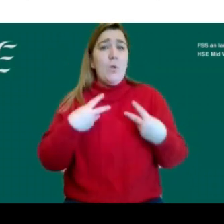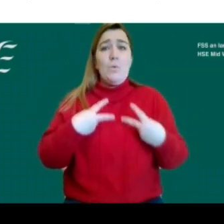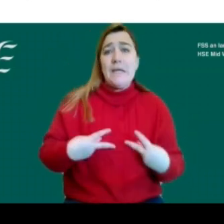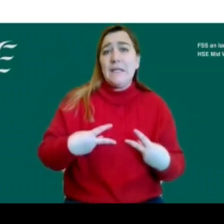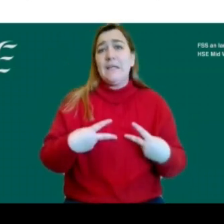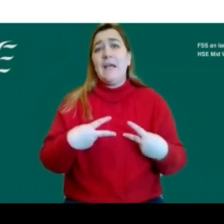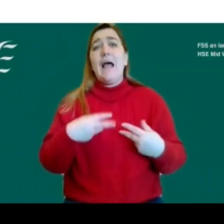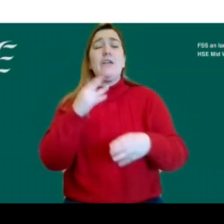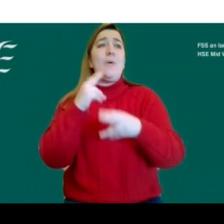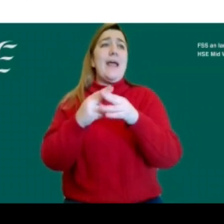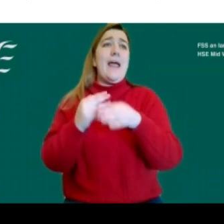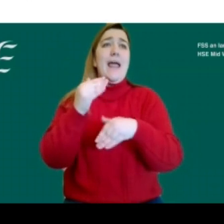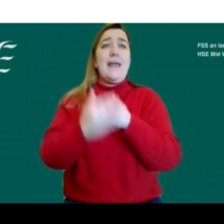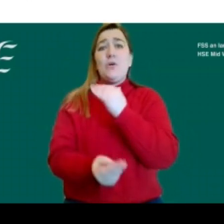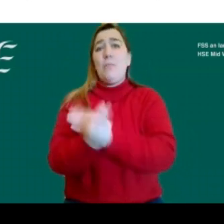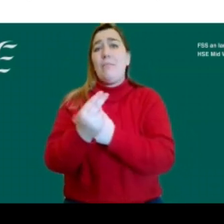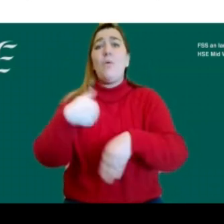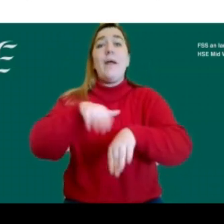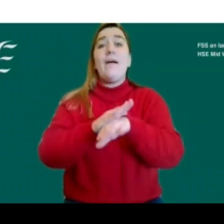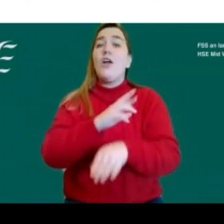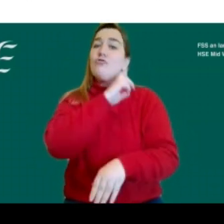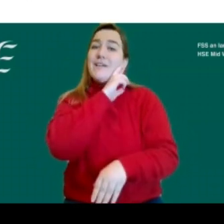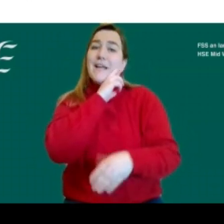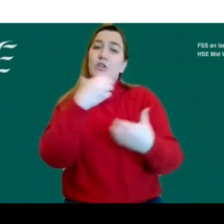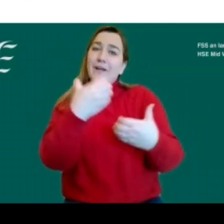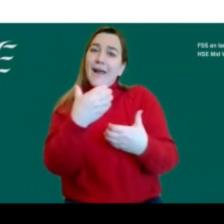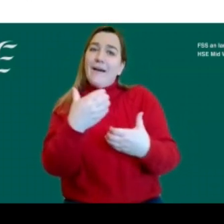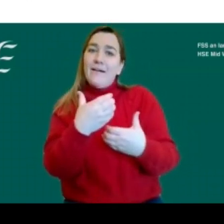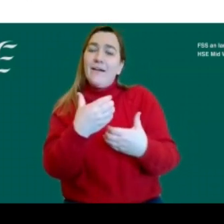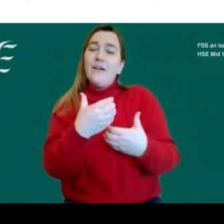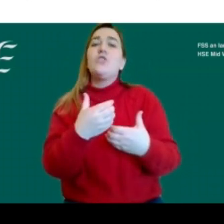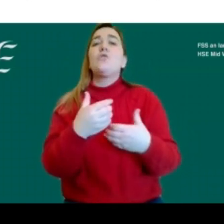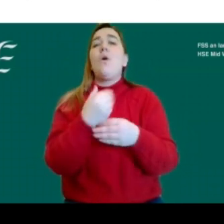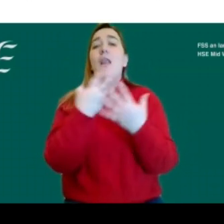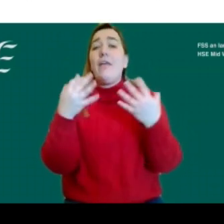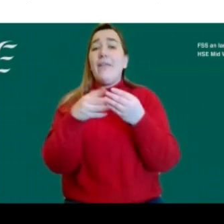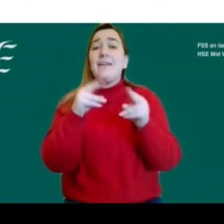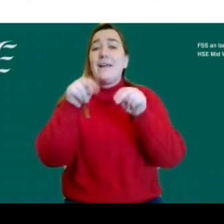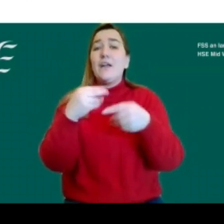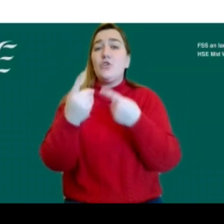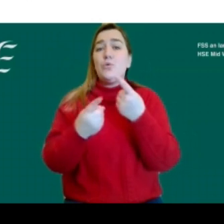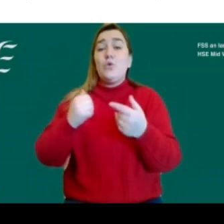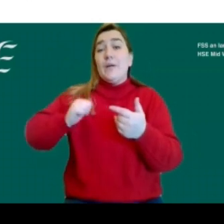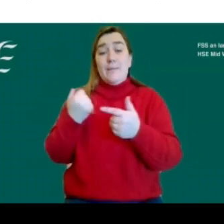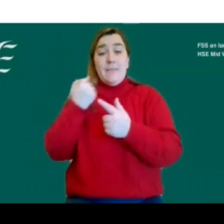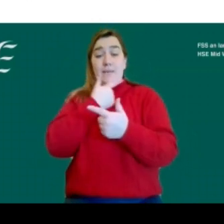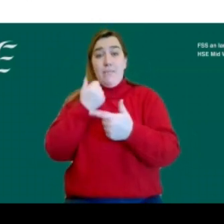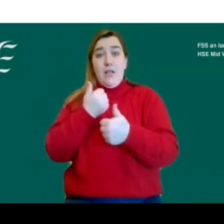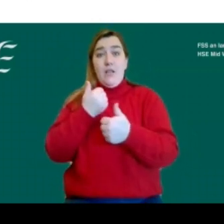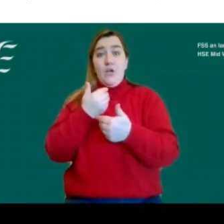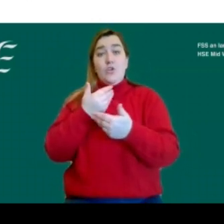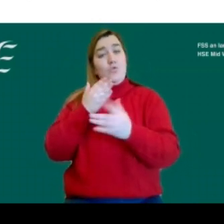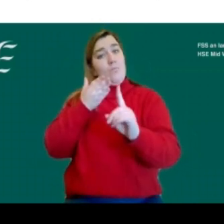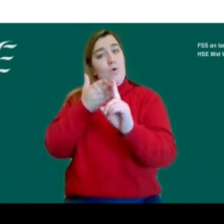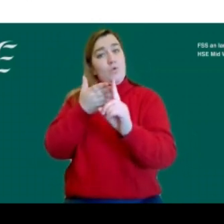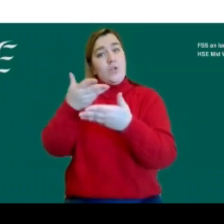care. So there's lots of things they could do to keep things simple in the approach to your menopause consultation,